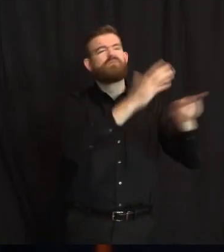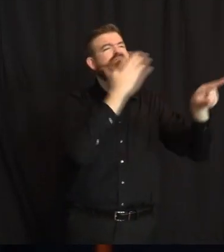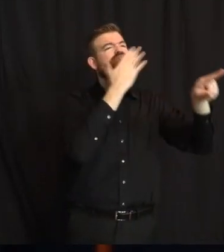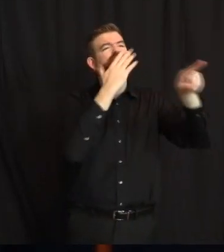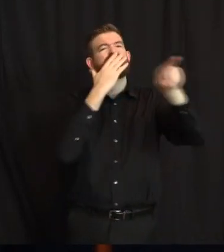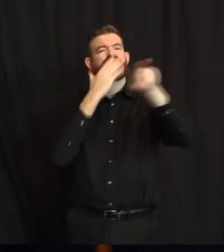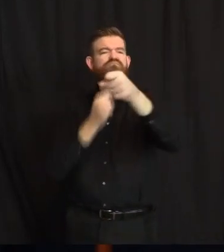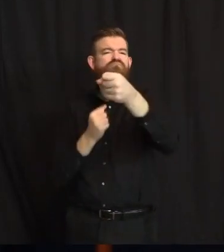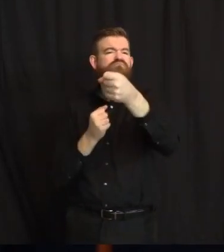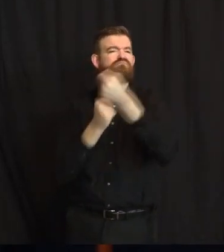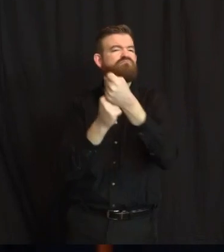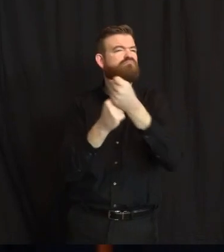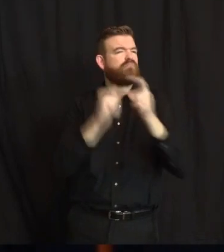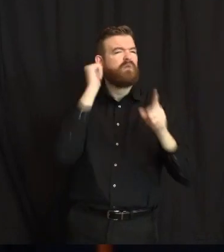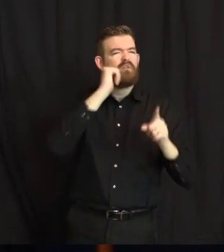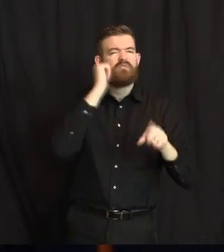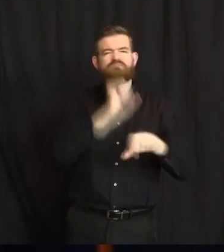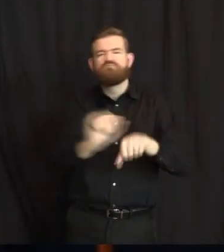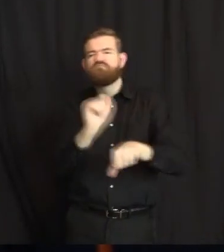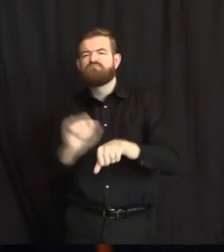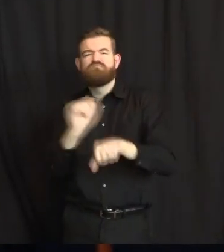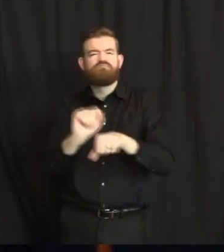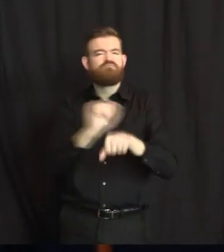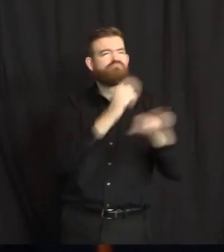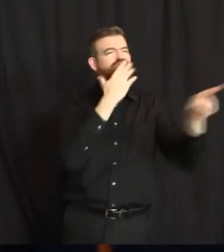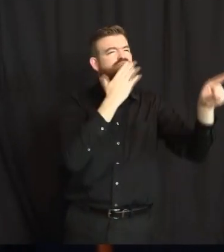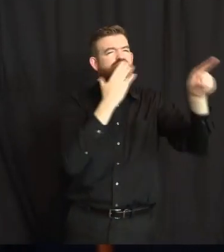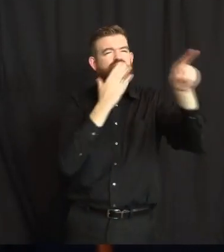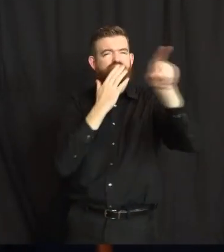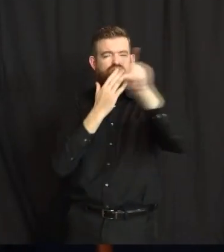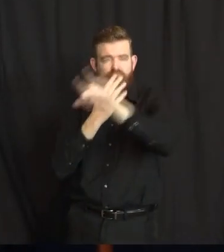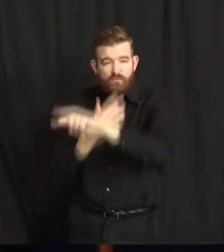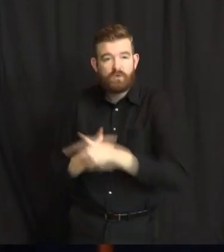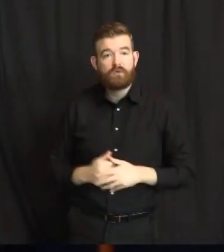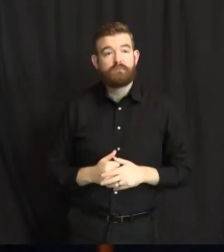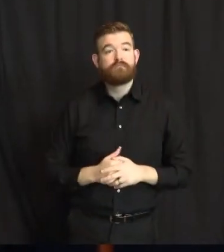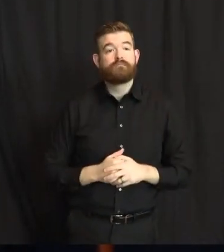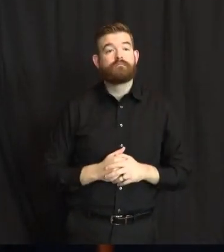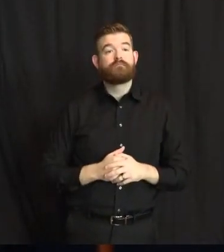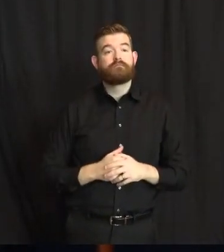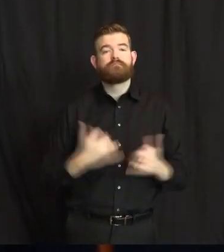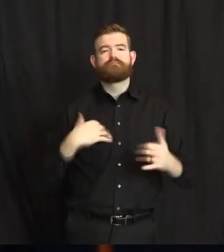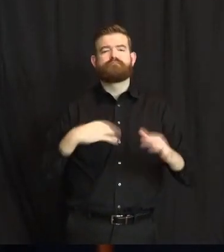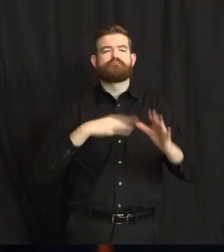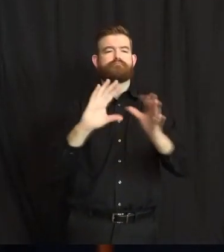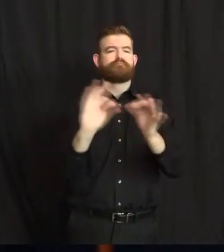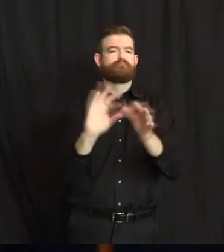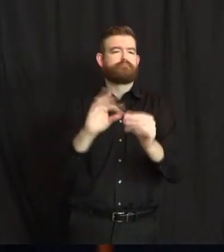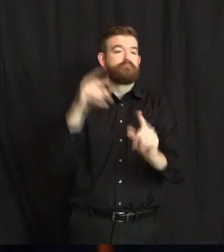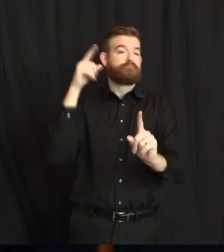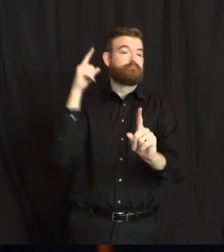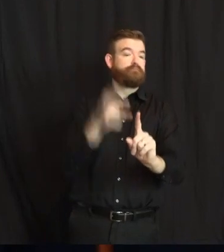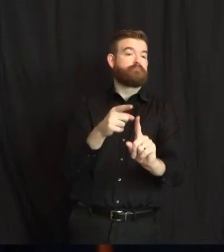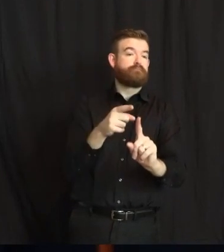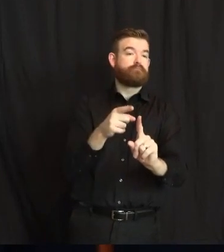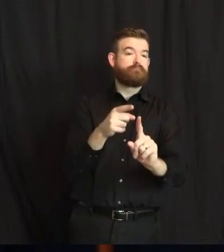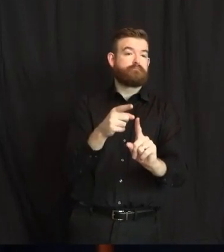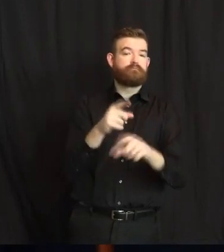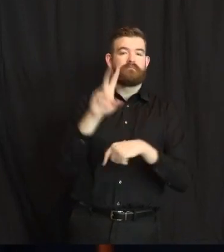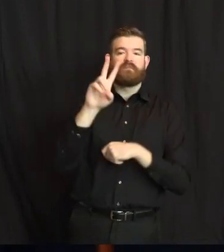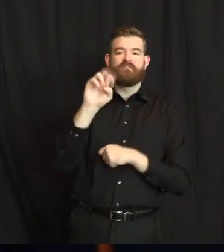day. I want to share some information on our veteran homes. As you know, New Jersey has 3